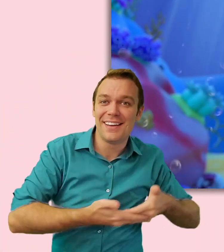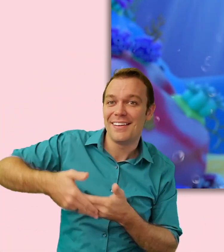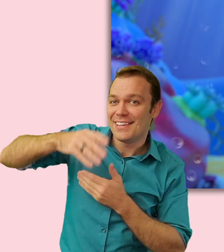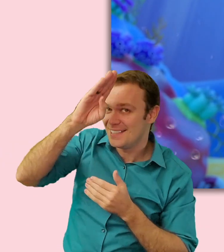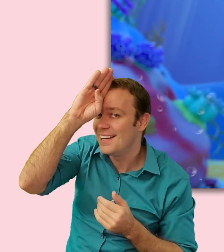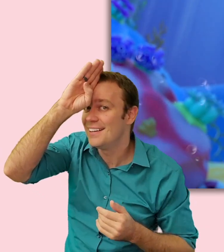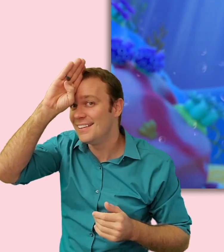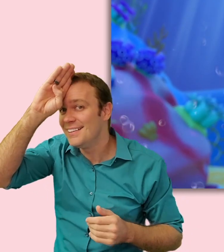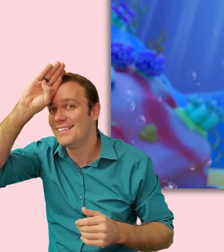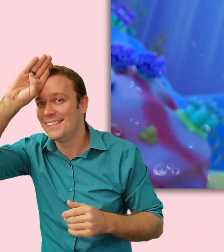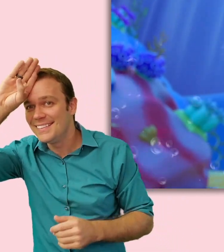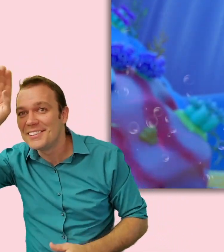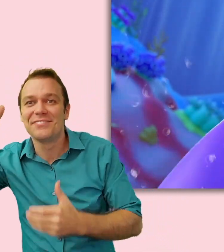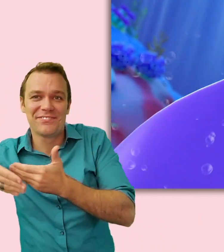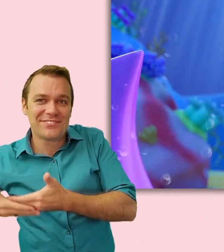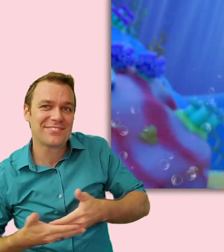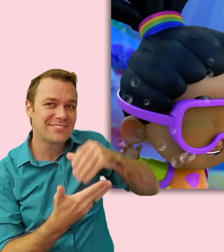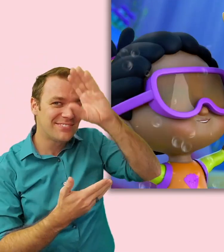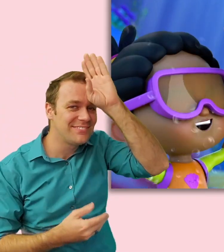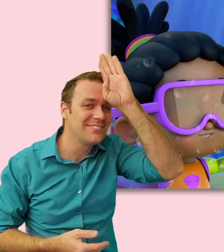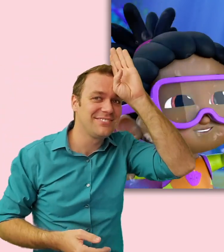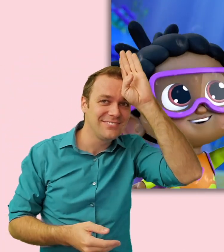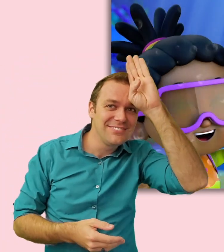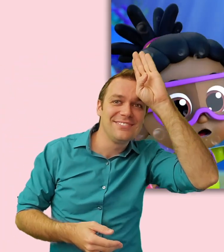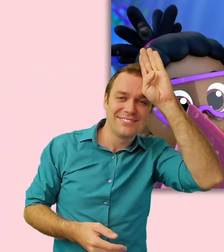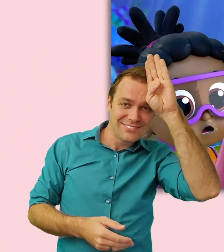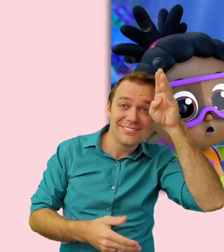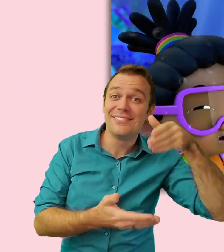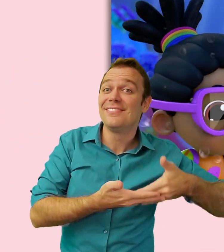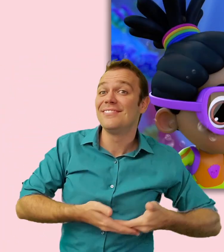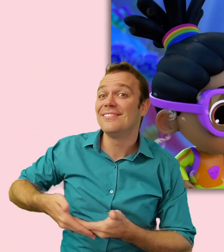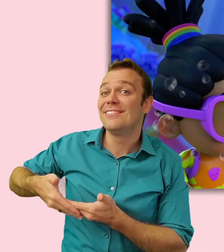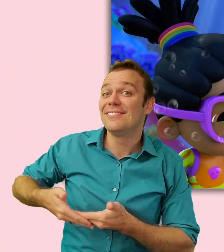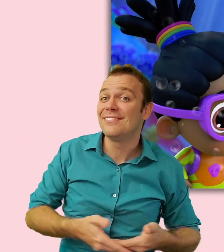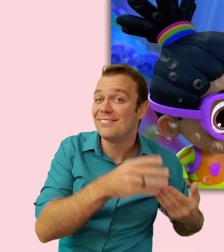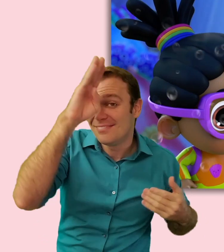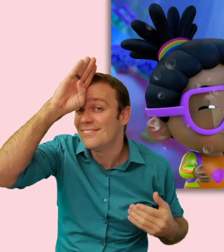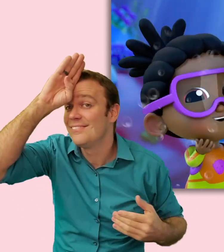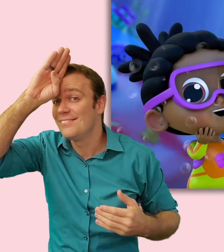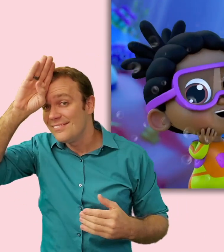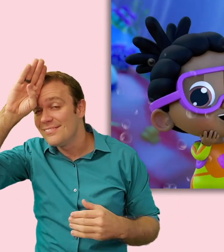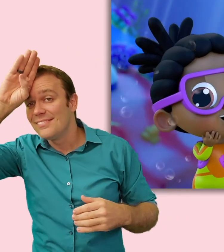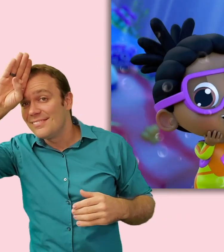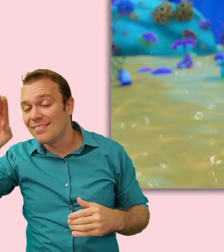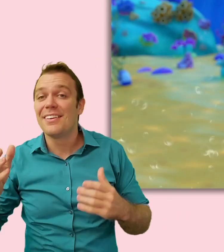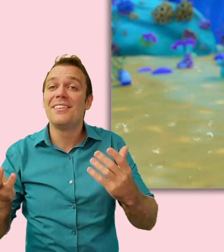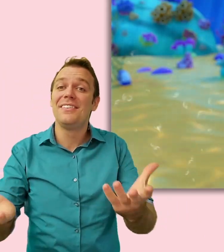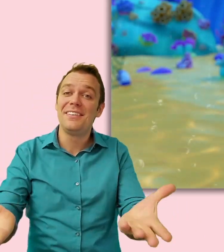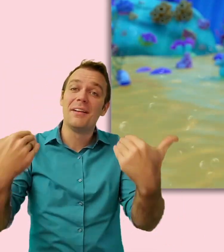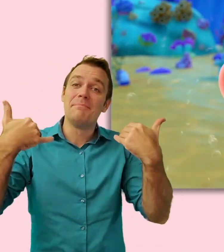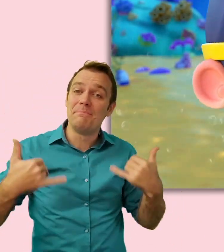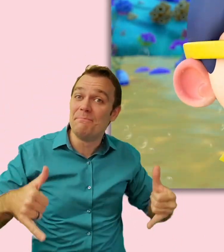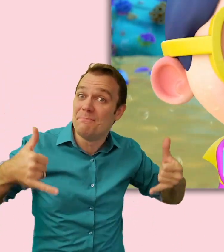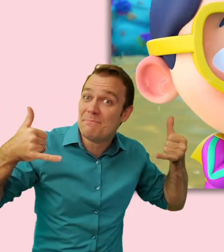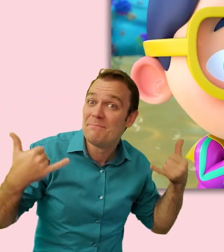do do do do. Baby shark do do do do do. Baby shark do do do do do. Baby shark. Let's